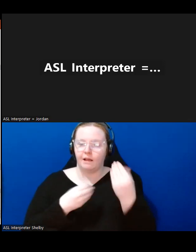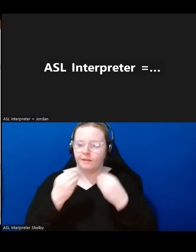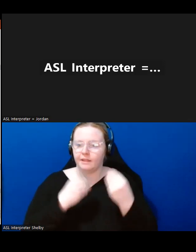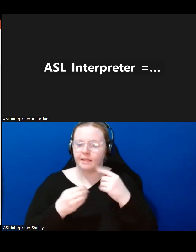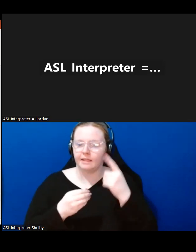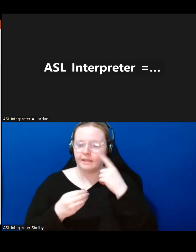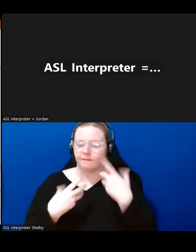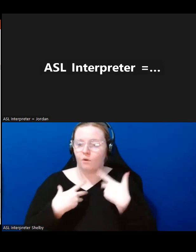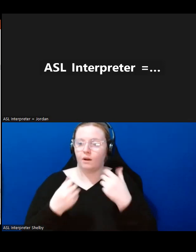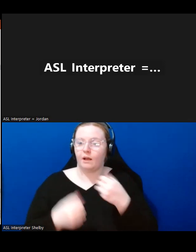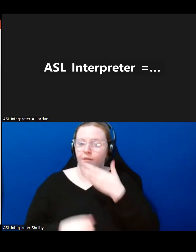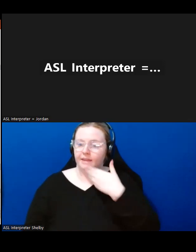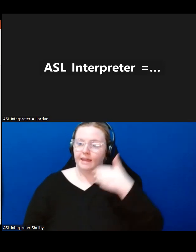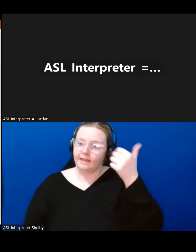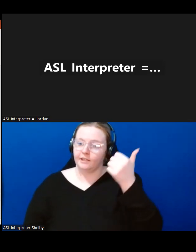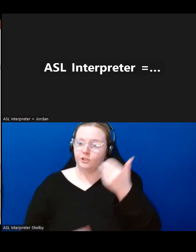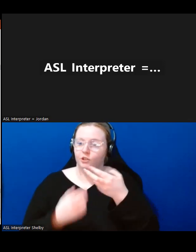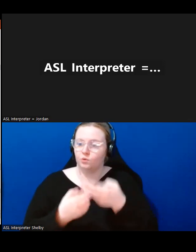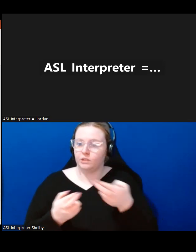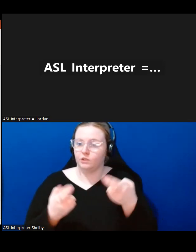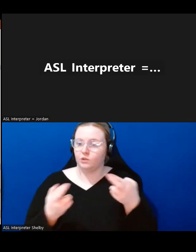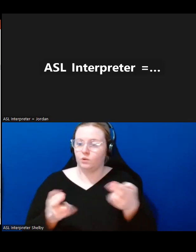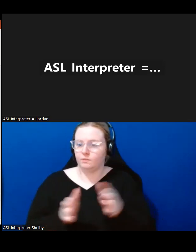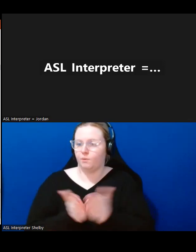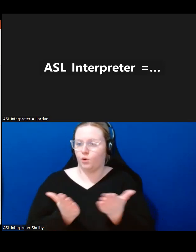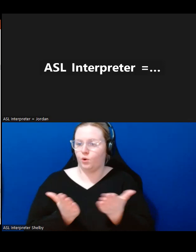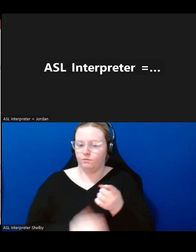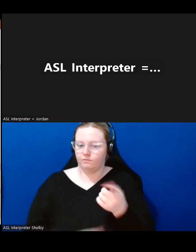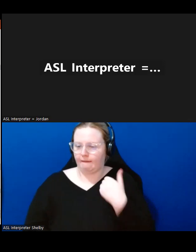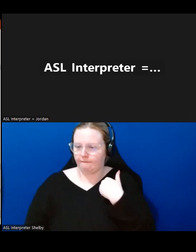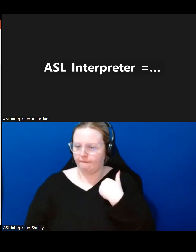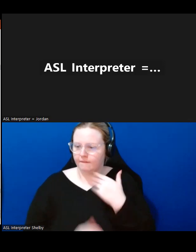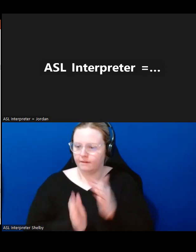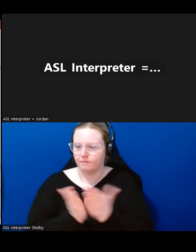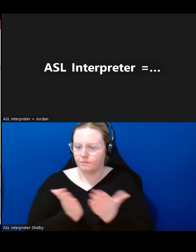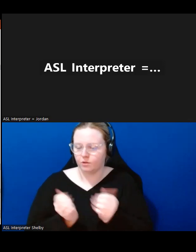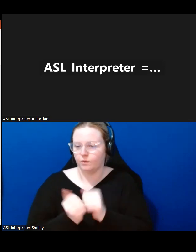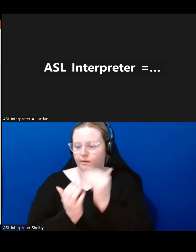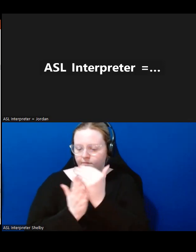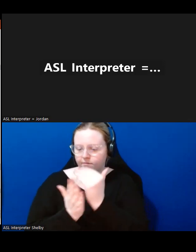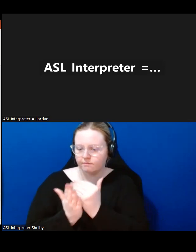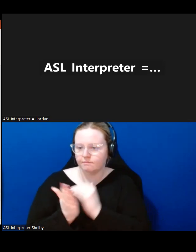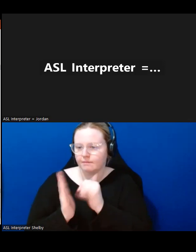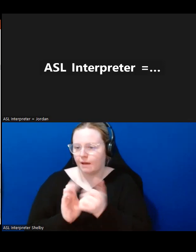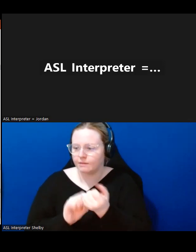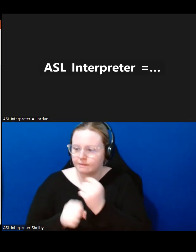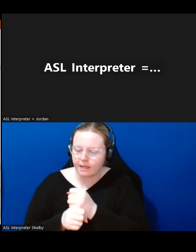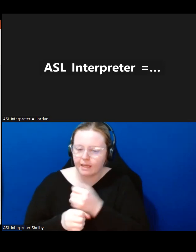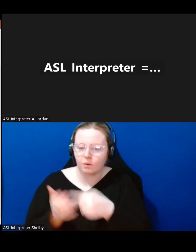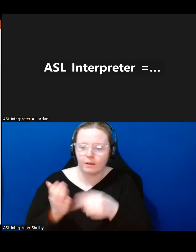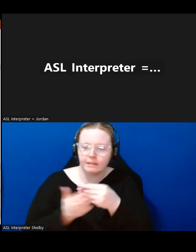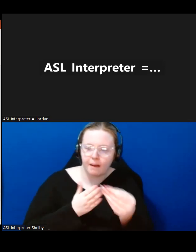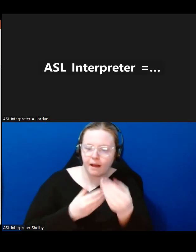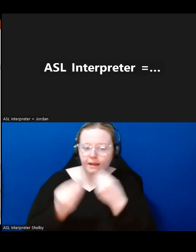Aging resource booklet that they had that had recipes there around affordable healthy eating and eating for two